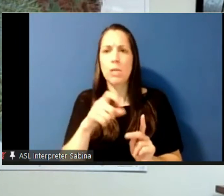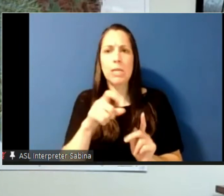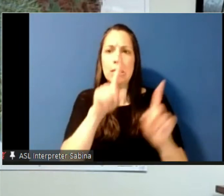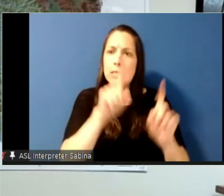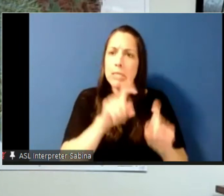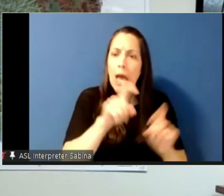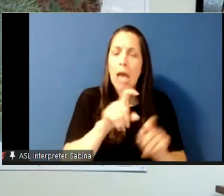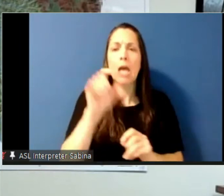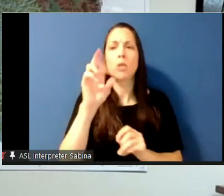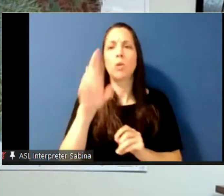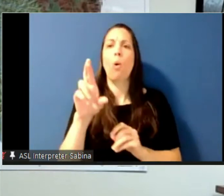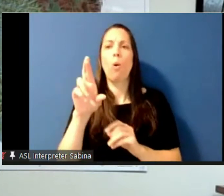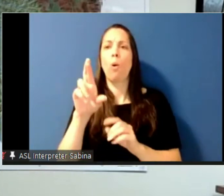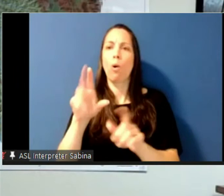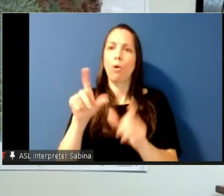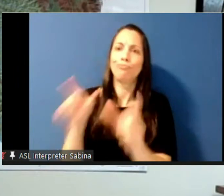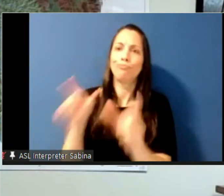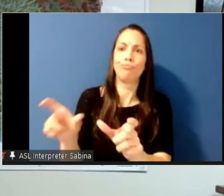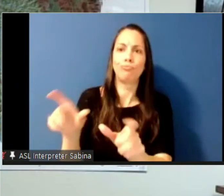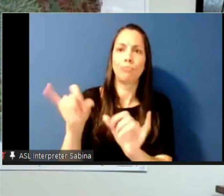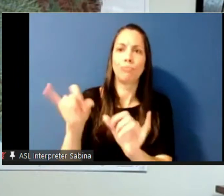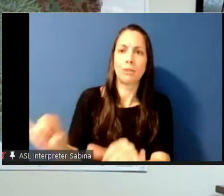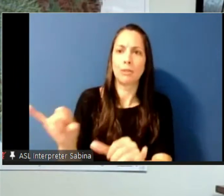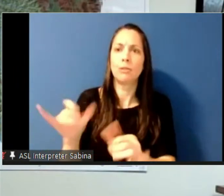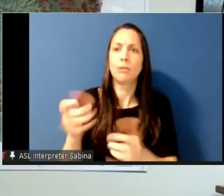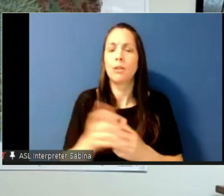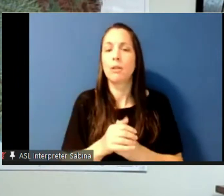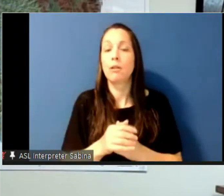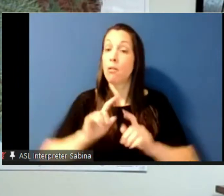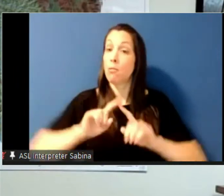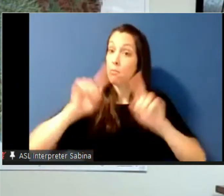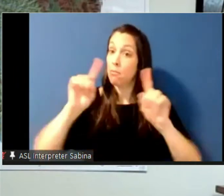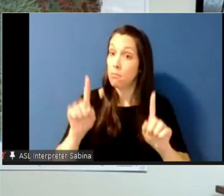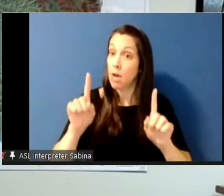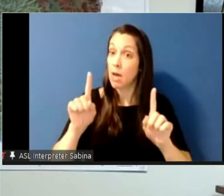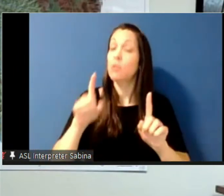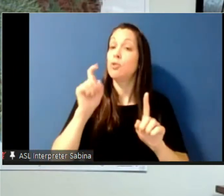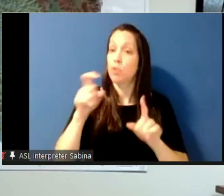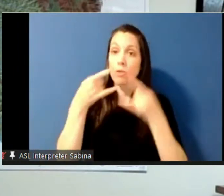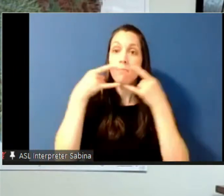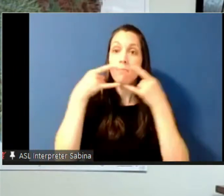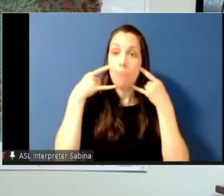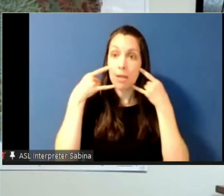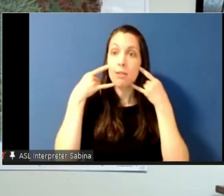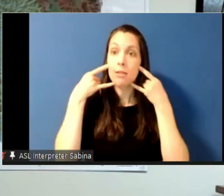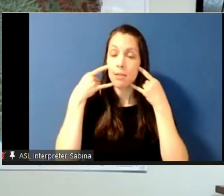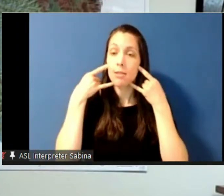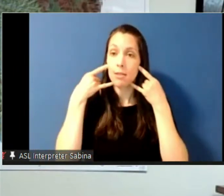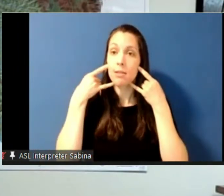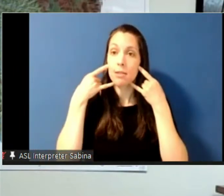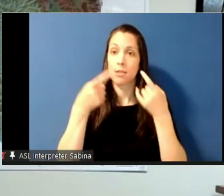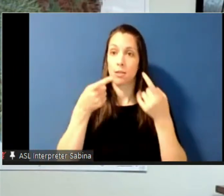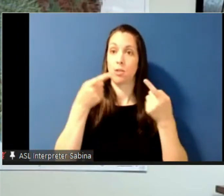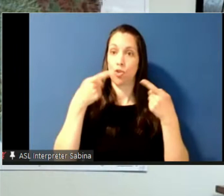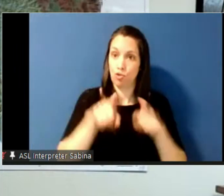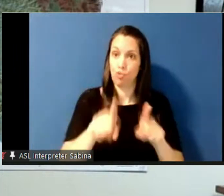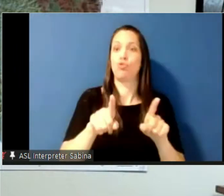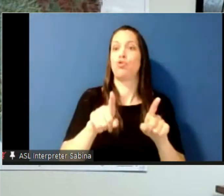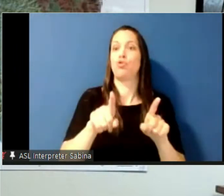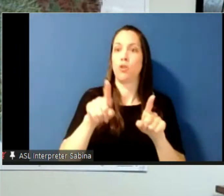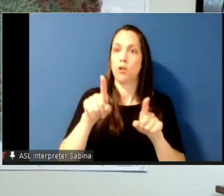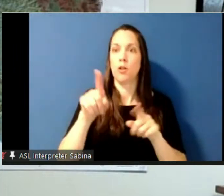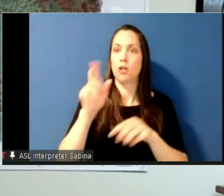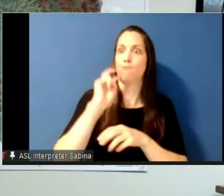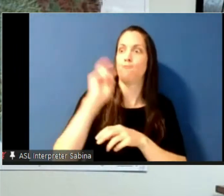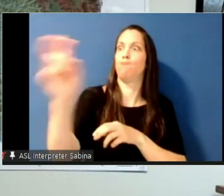quarantine. And however, they should be masking, of course, during the transportation or in the